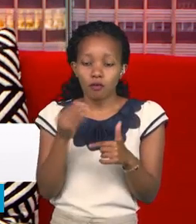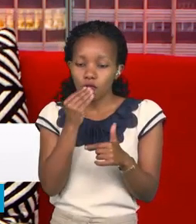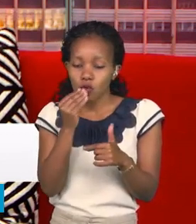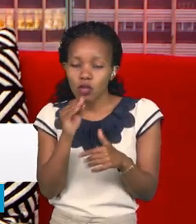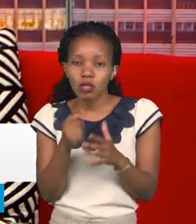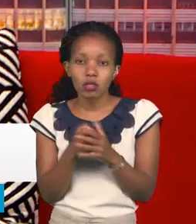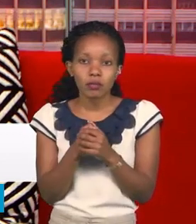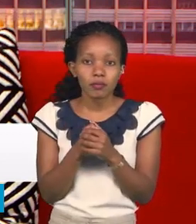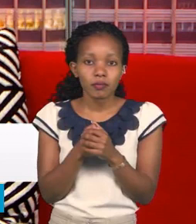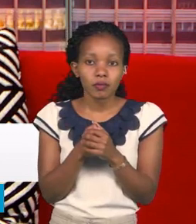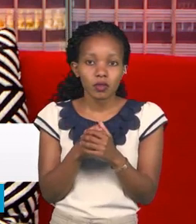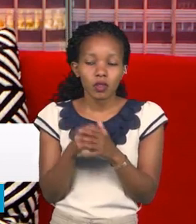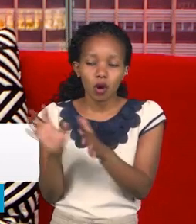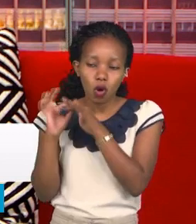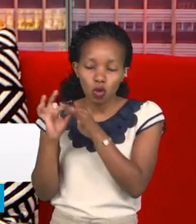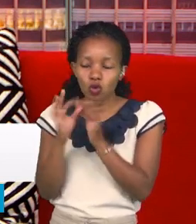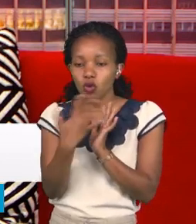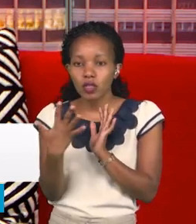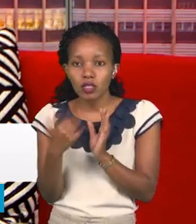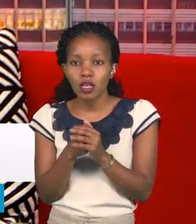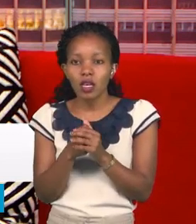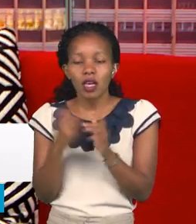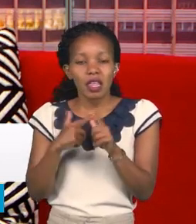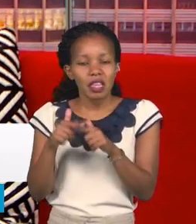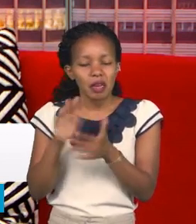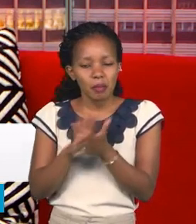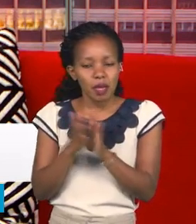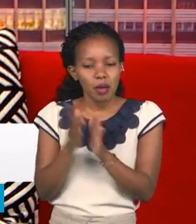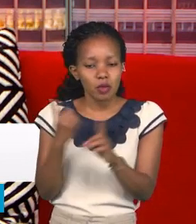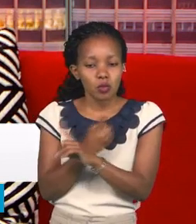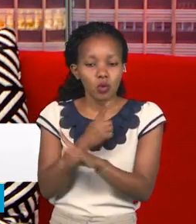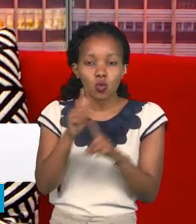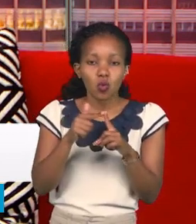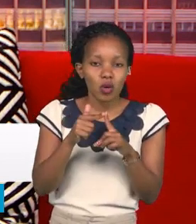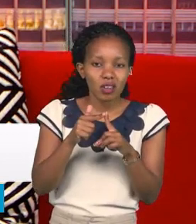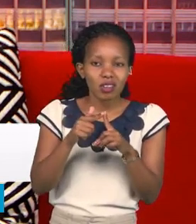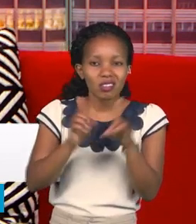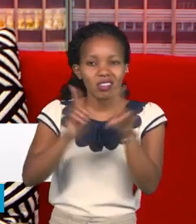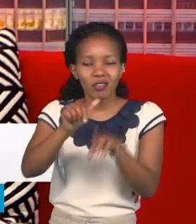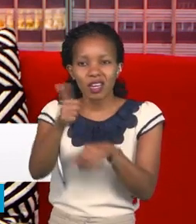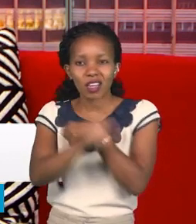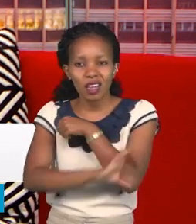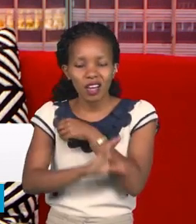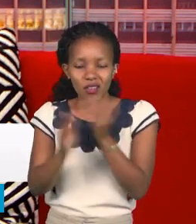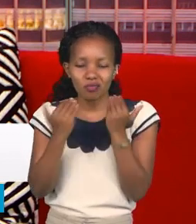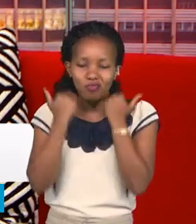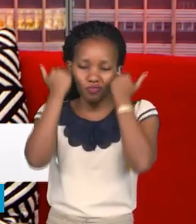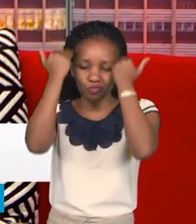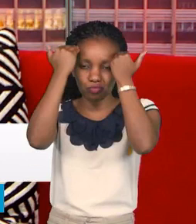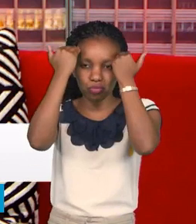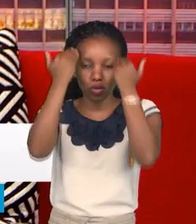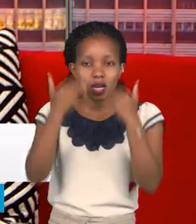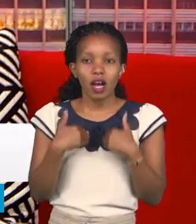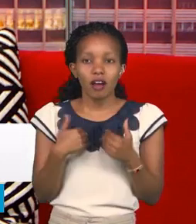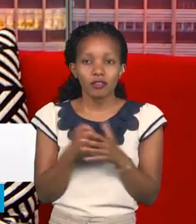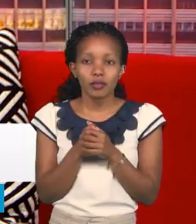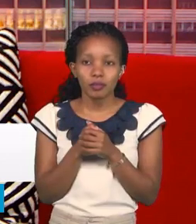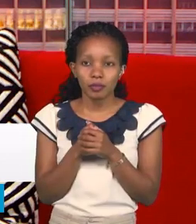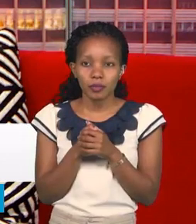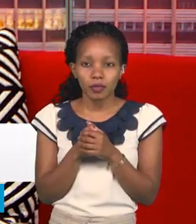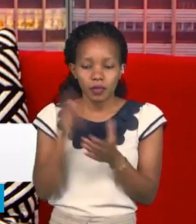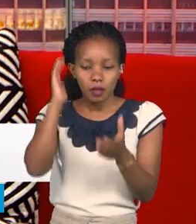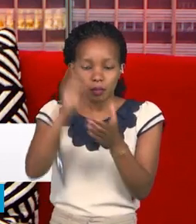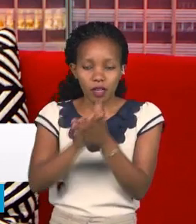you know, these cultural things and all makes a big difference. Now, when you travel to a foreign land, there is always a stress. Okay. Now, the belief